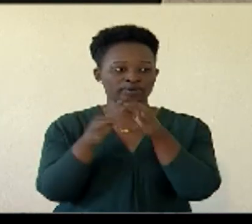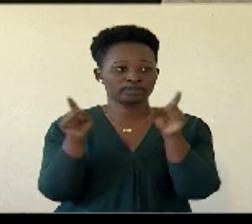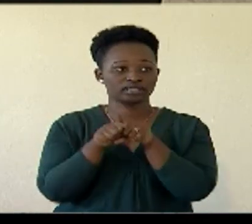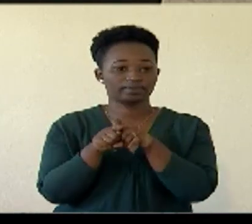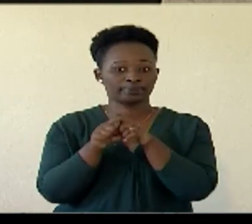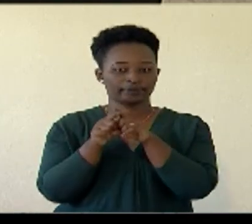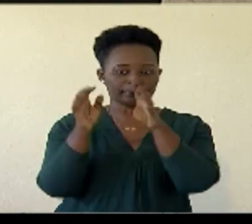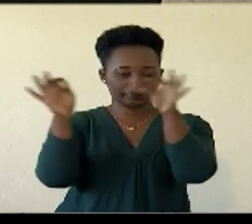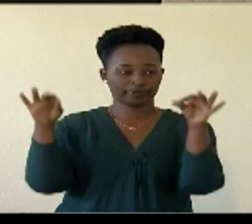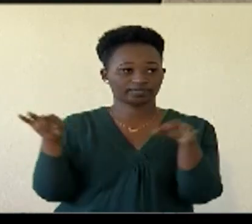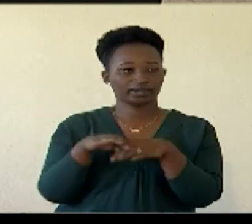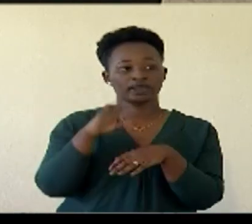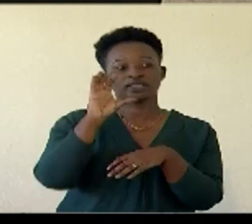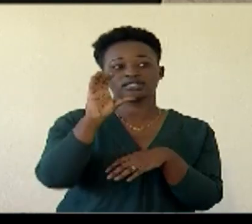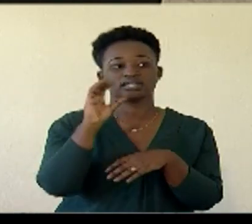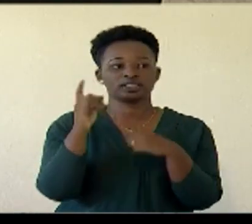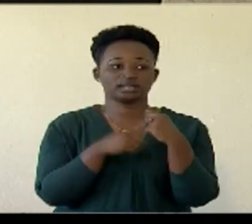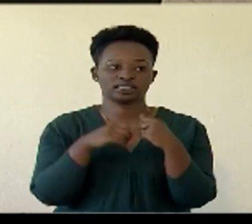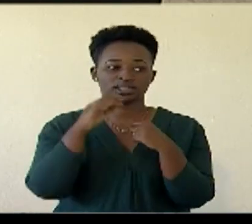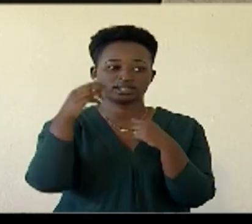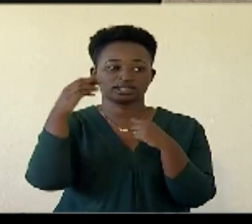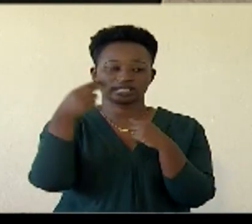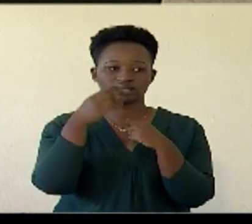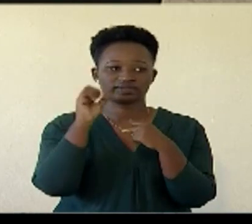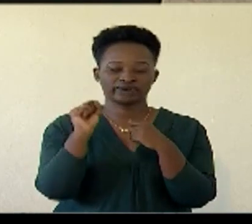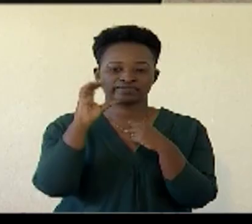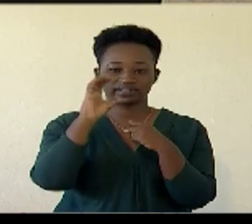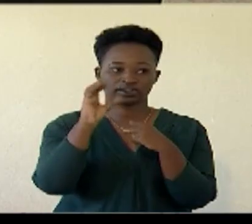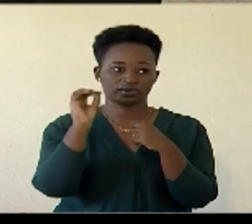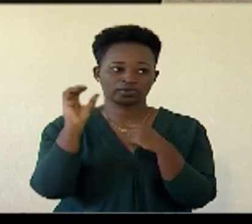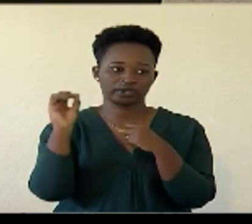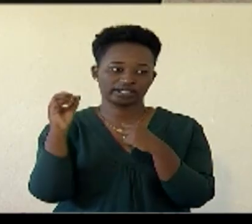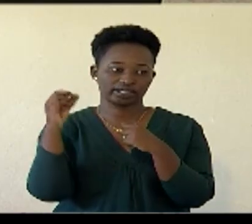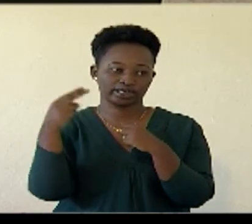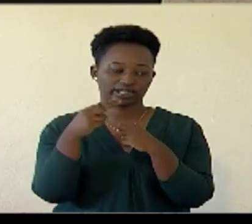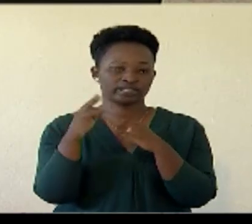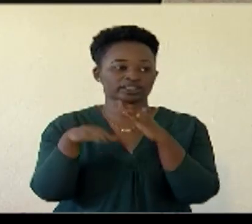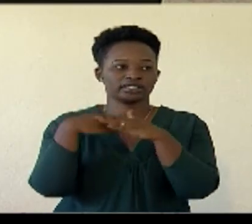this form, COH, partially ionizing